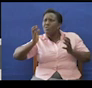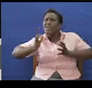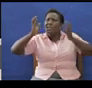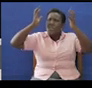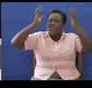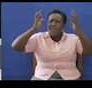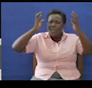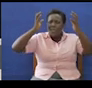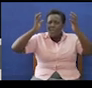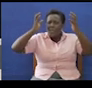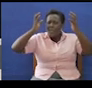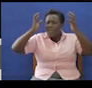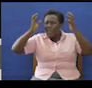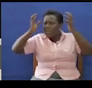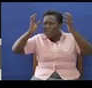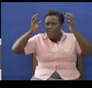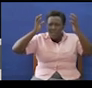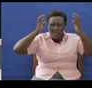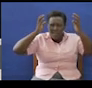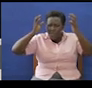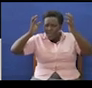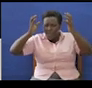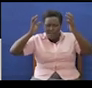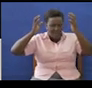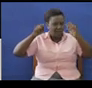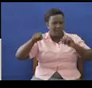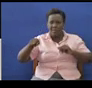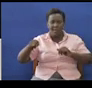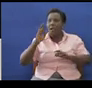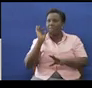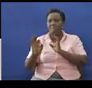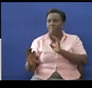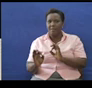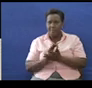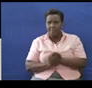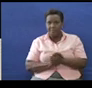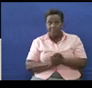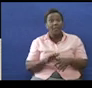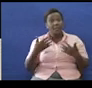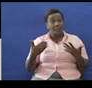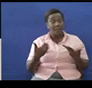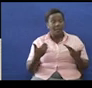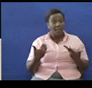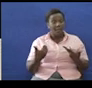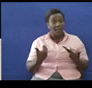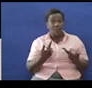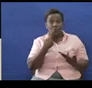kilos or what. So all these things becomes a problem to girls. But I would like to insist,